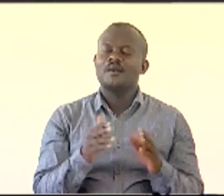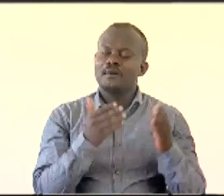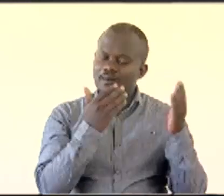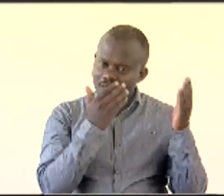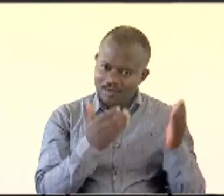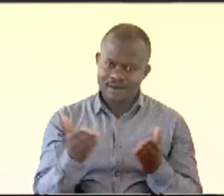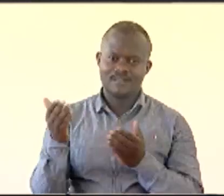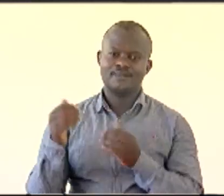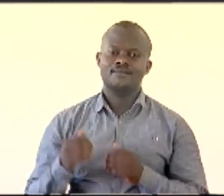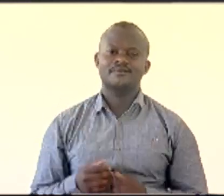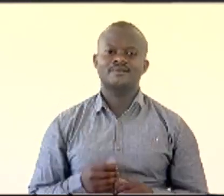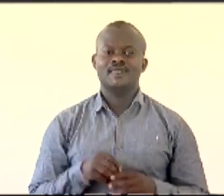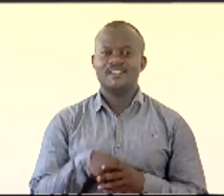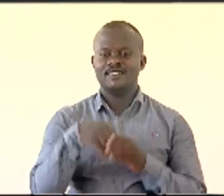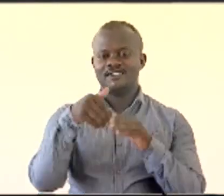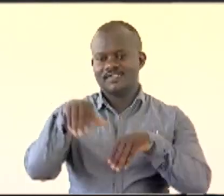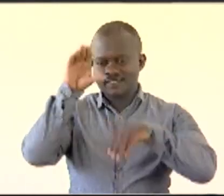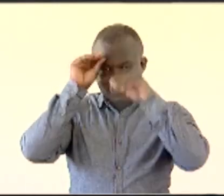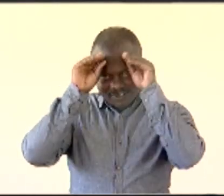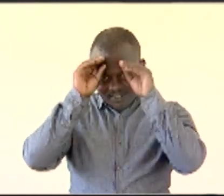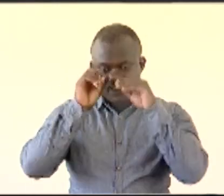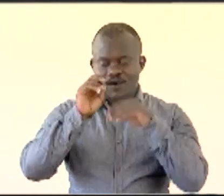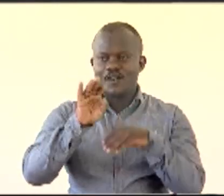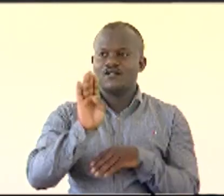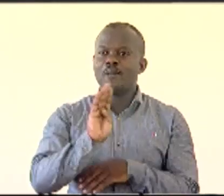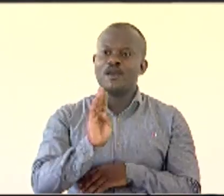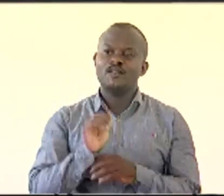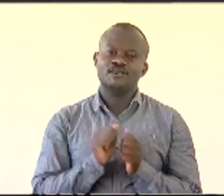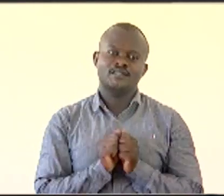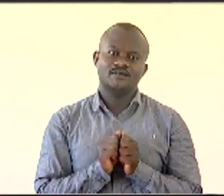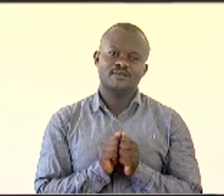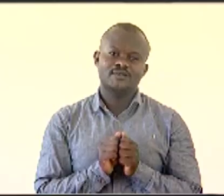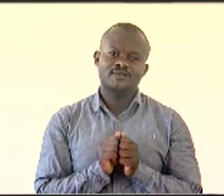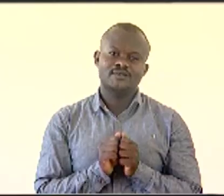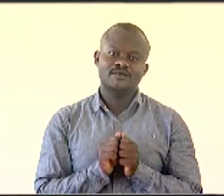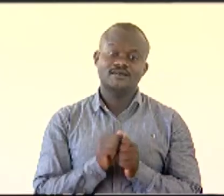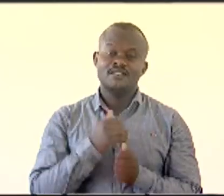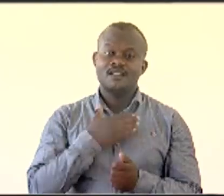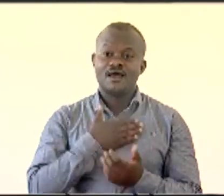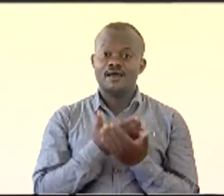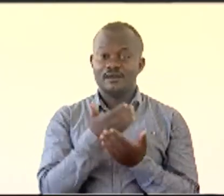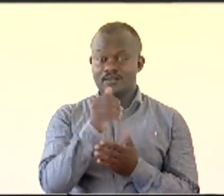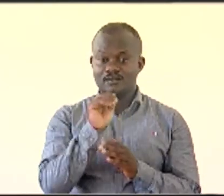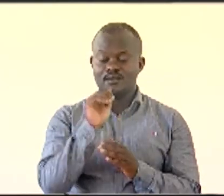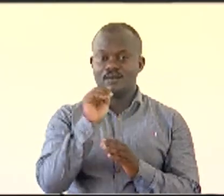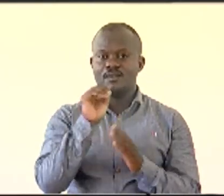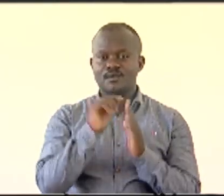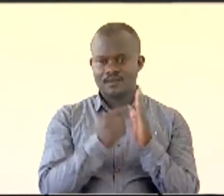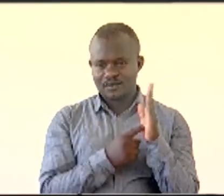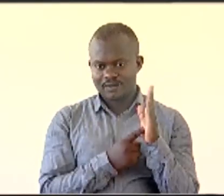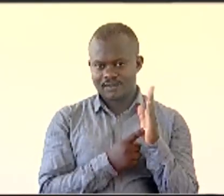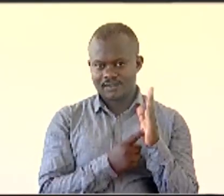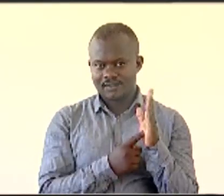in this lesson of biology. I request you the following. 1,